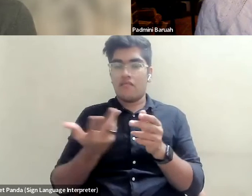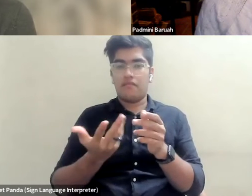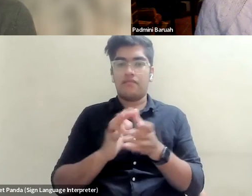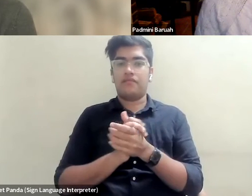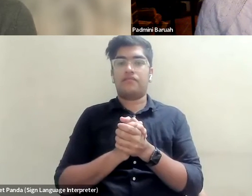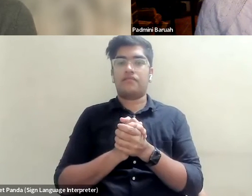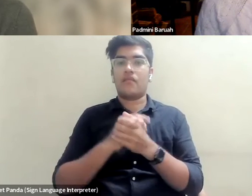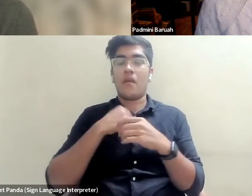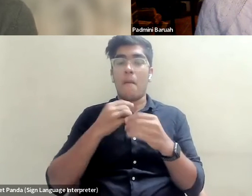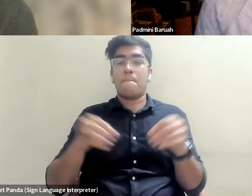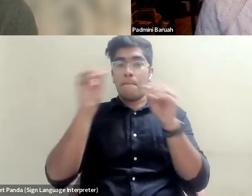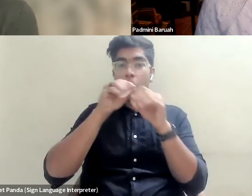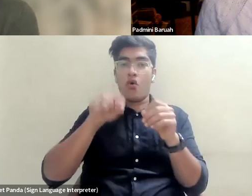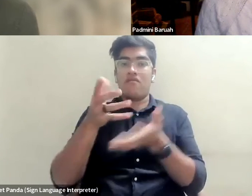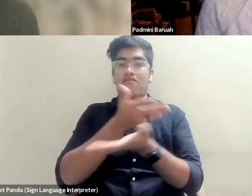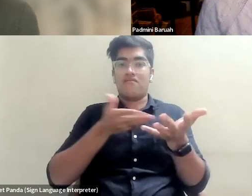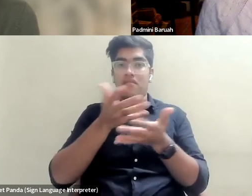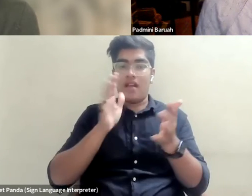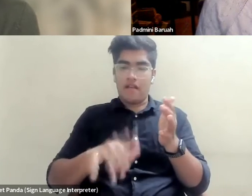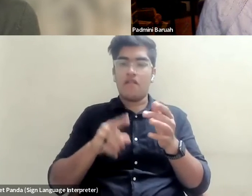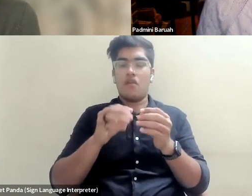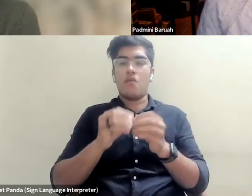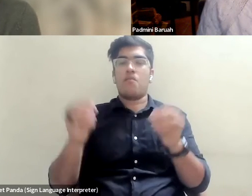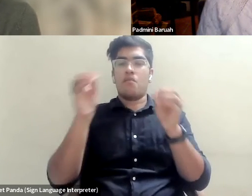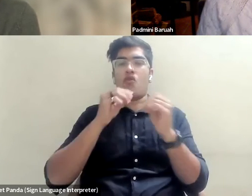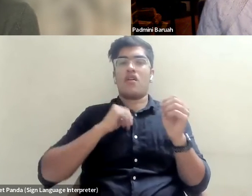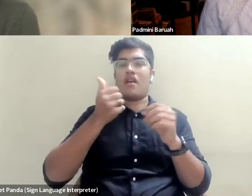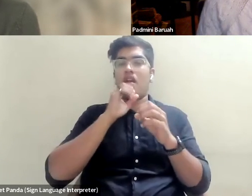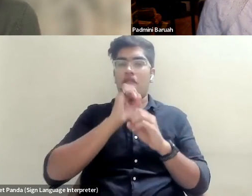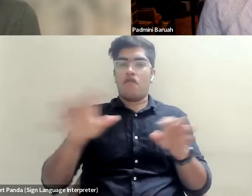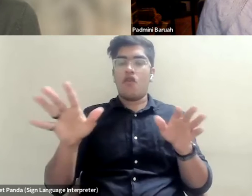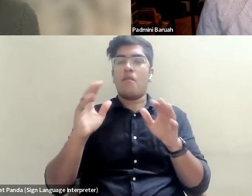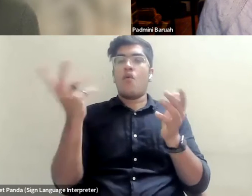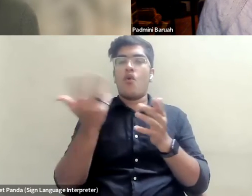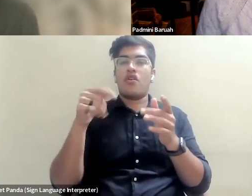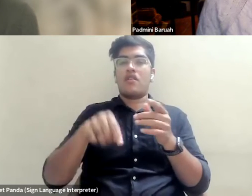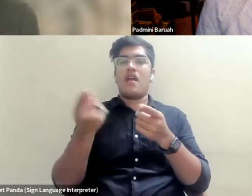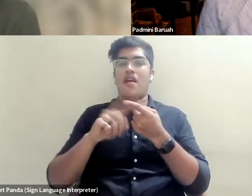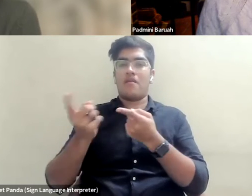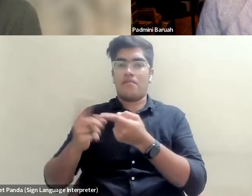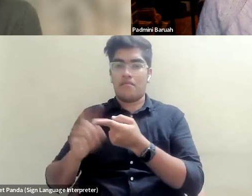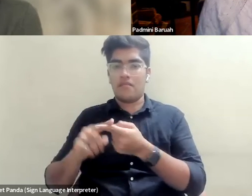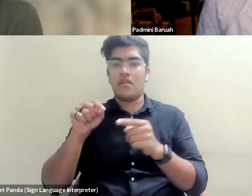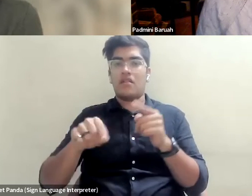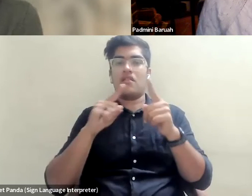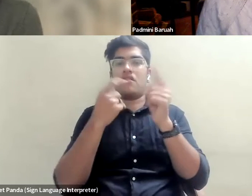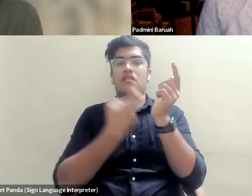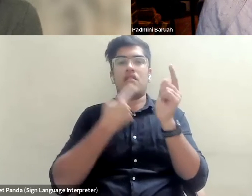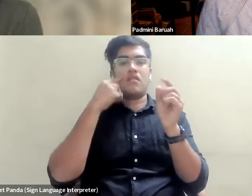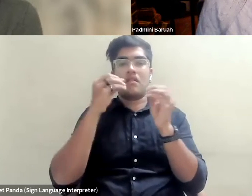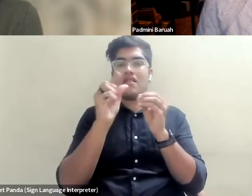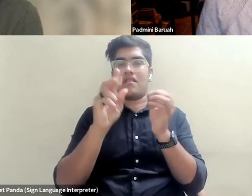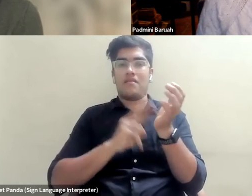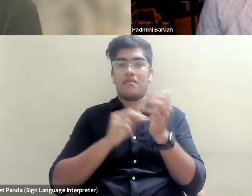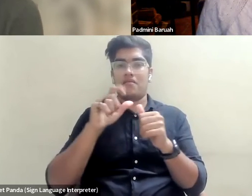speak about it, the more we can inform people about what is actually happening through these tribunals and on the ground. And I